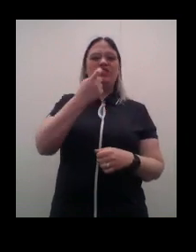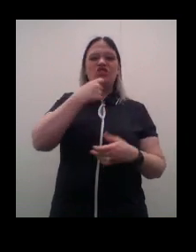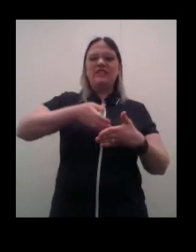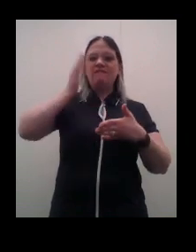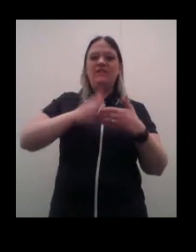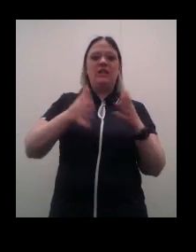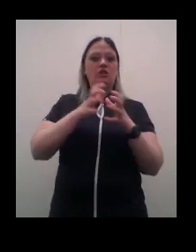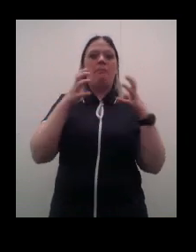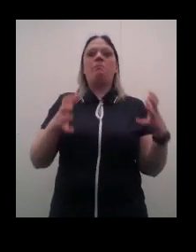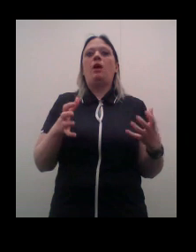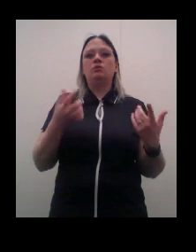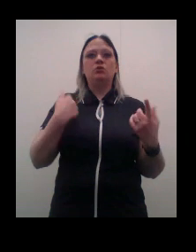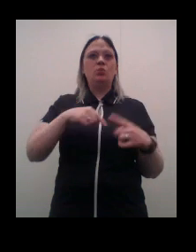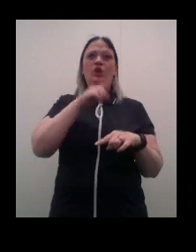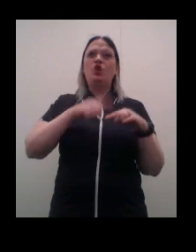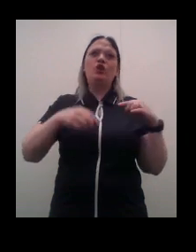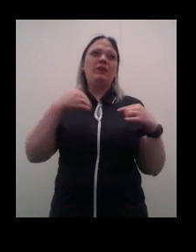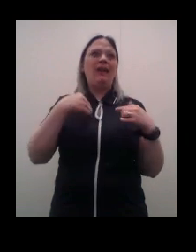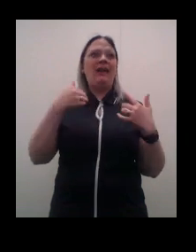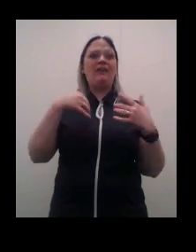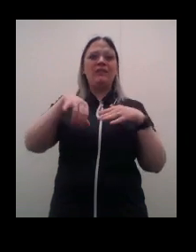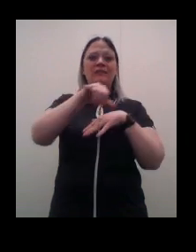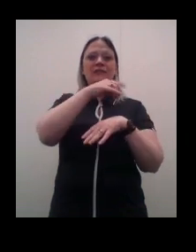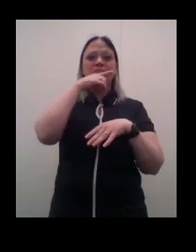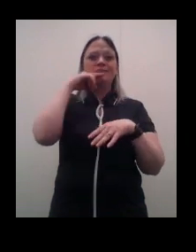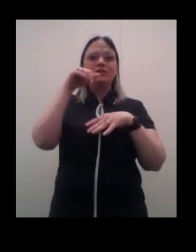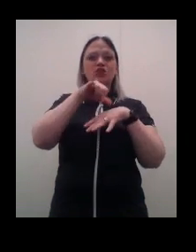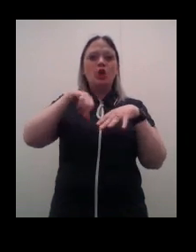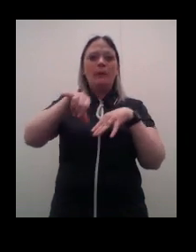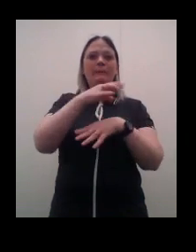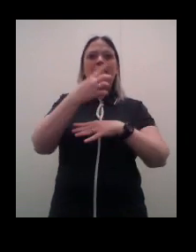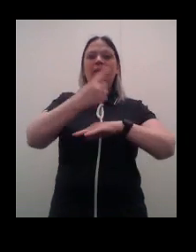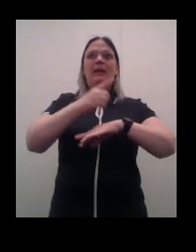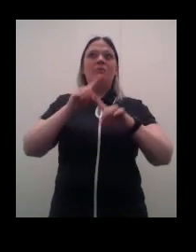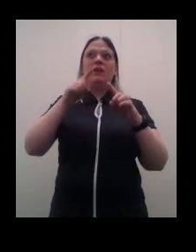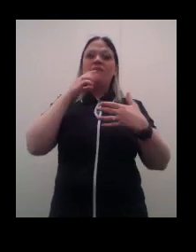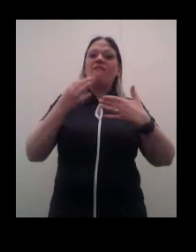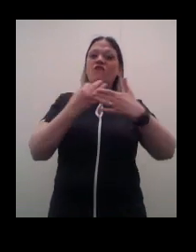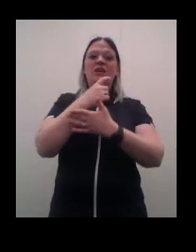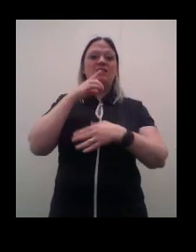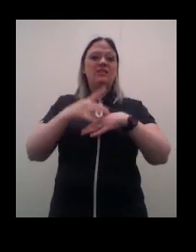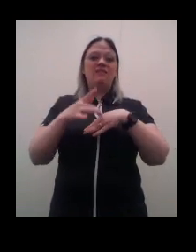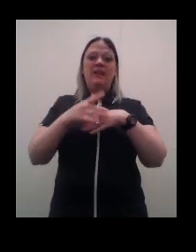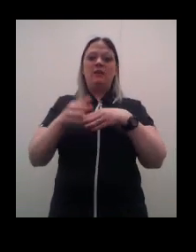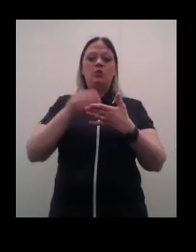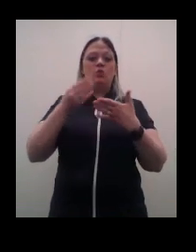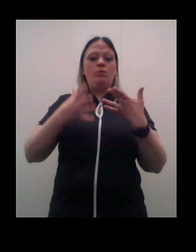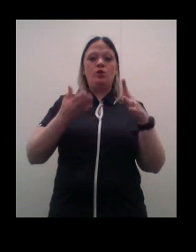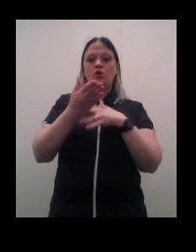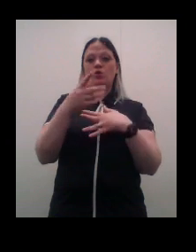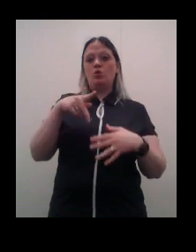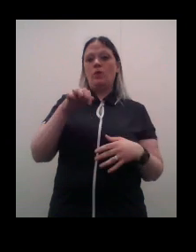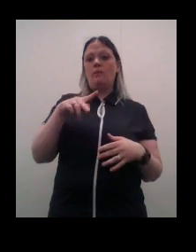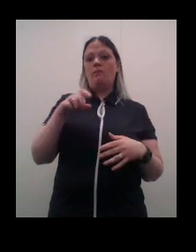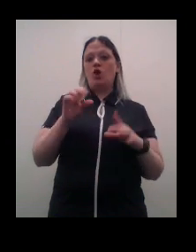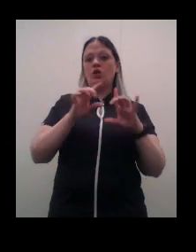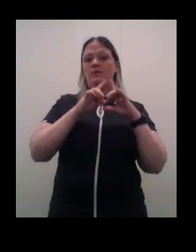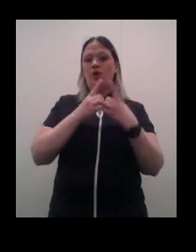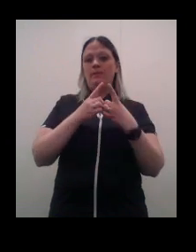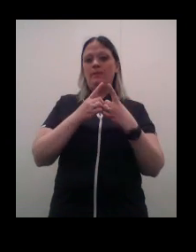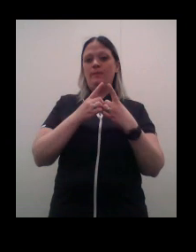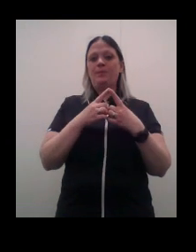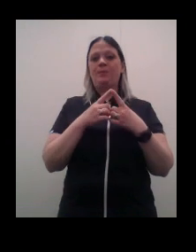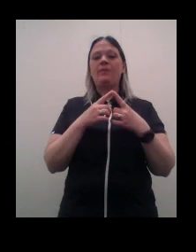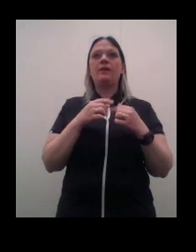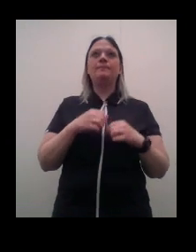couldn't have the maple syrup days because of COVID-19, but the fresh maple syrup is available for you to purchase through our Parks Department. Just an example of some of the